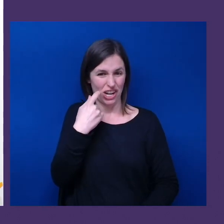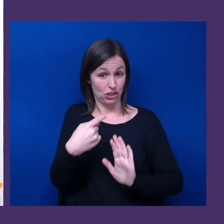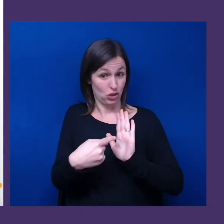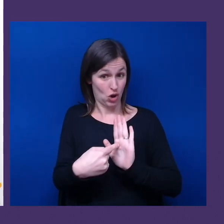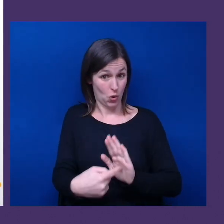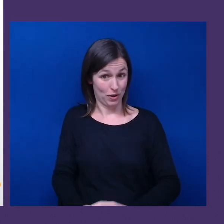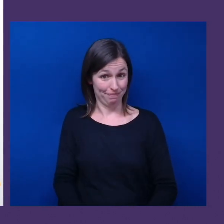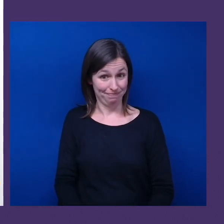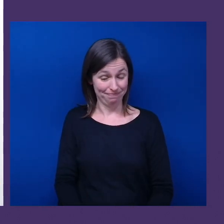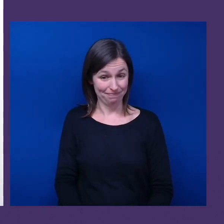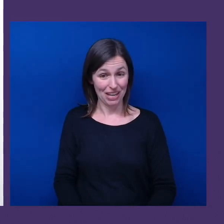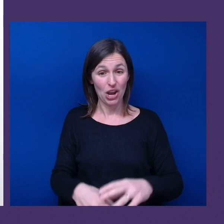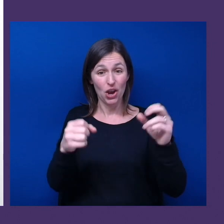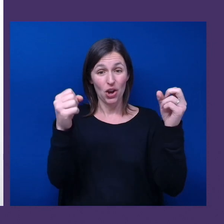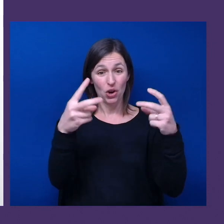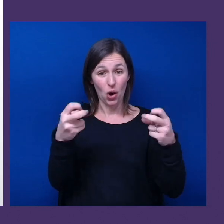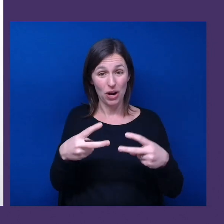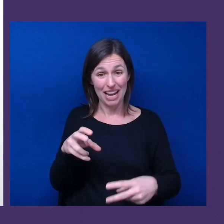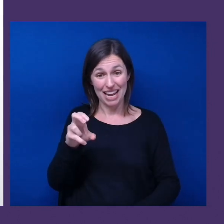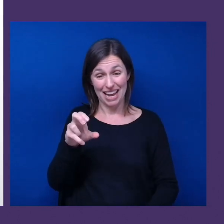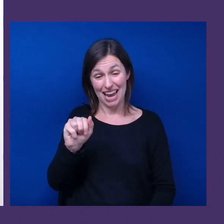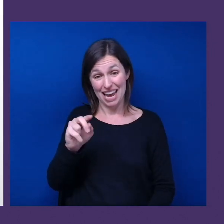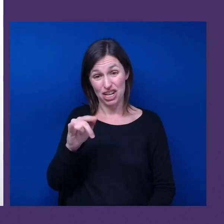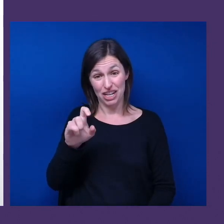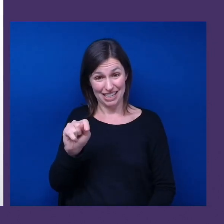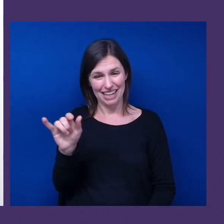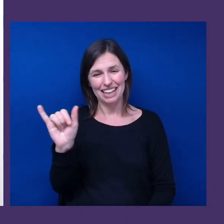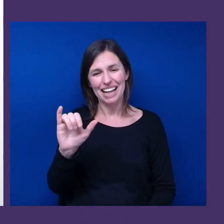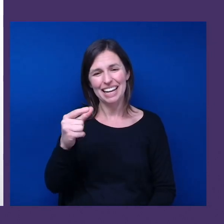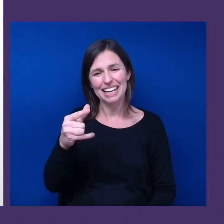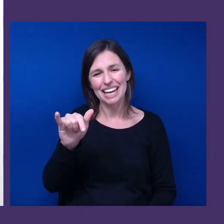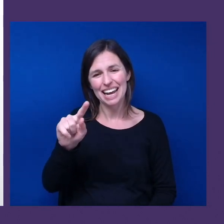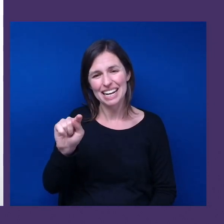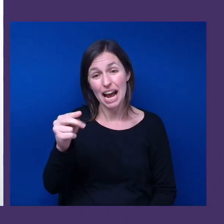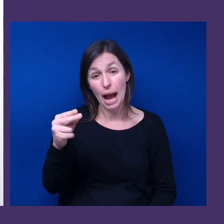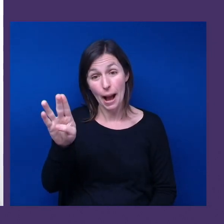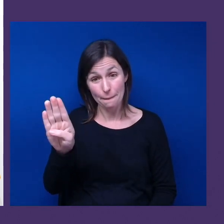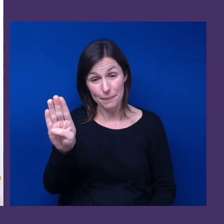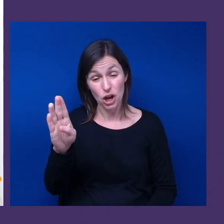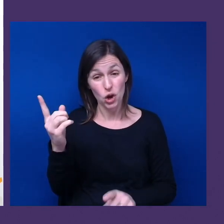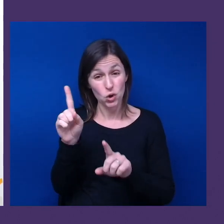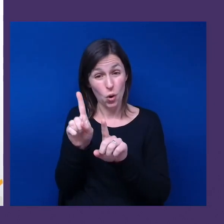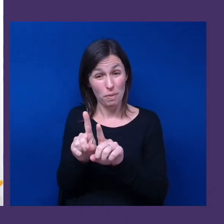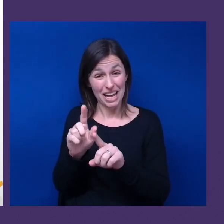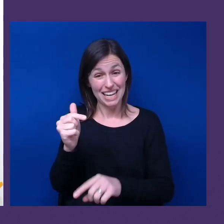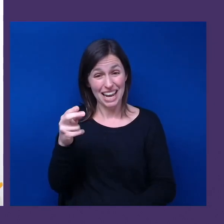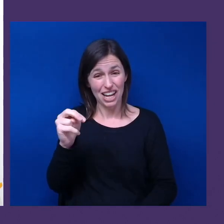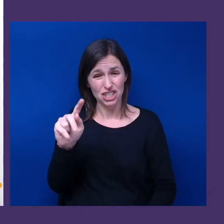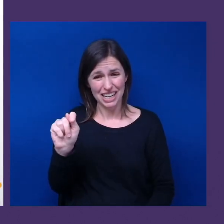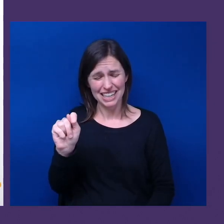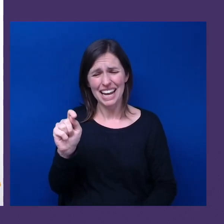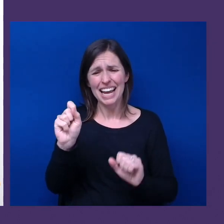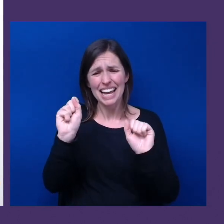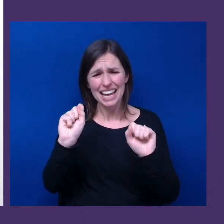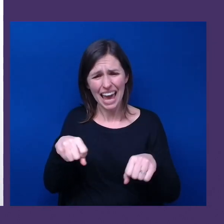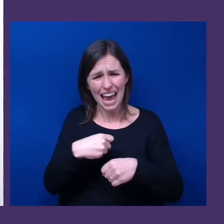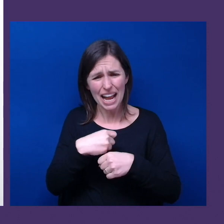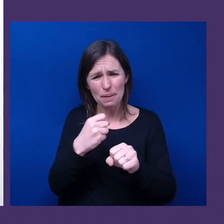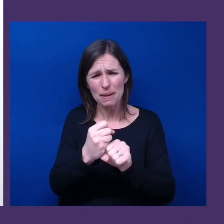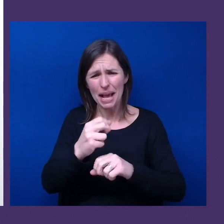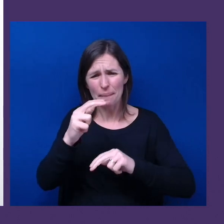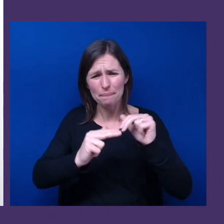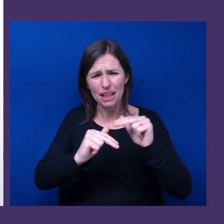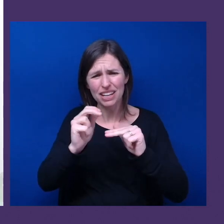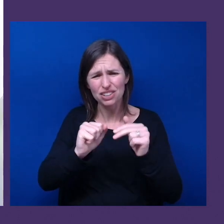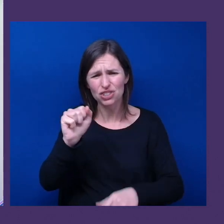Coding agents like GitHub Copilot Agent can make building software much faster and much easier